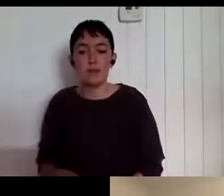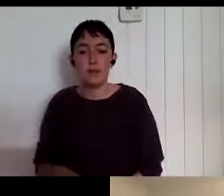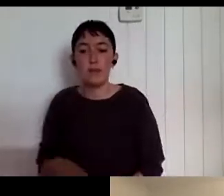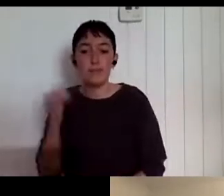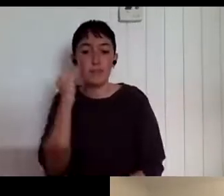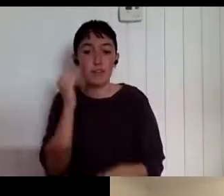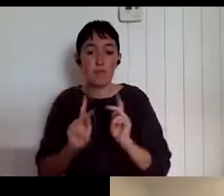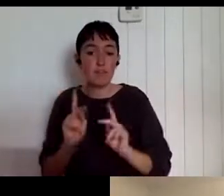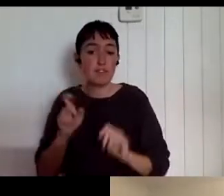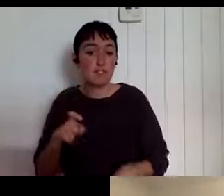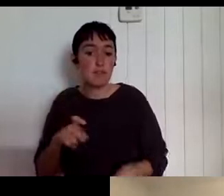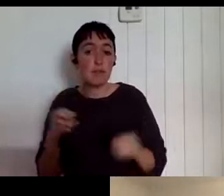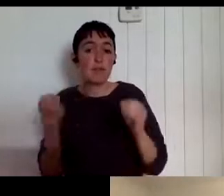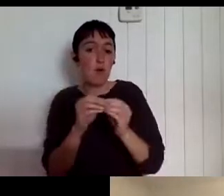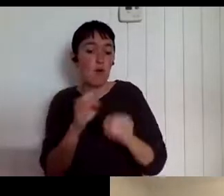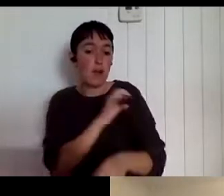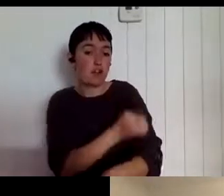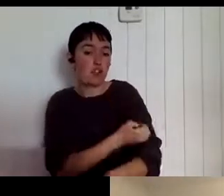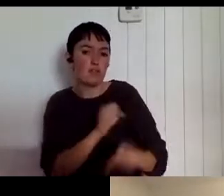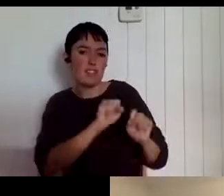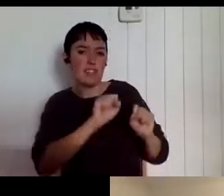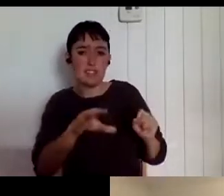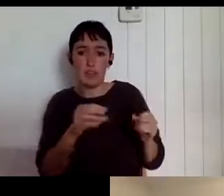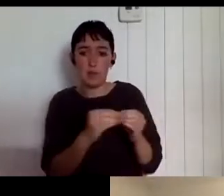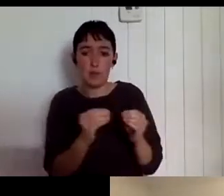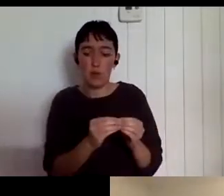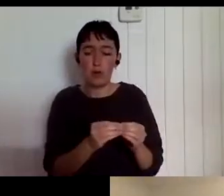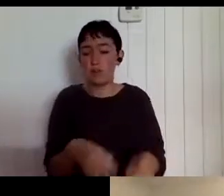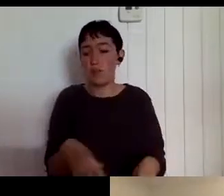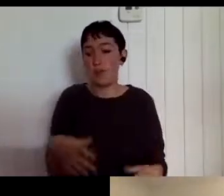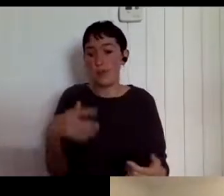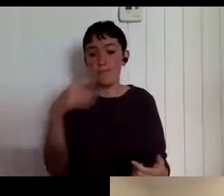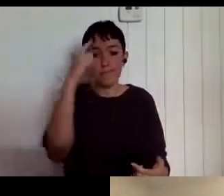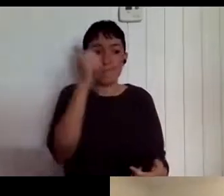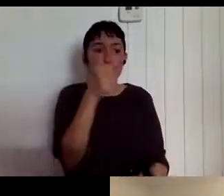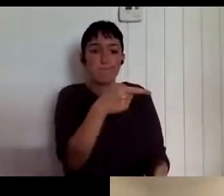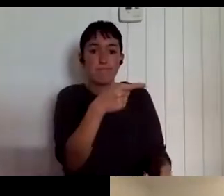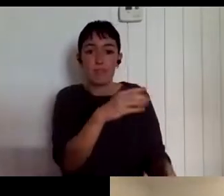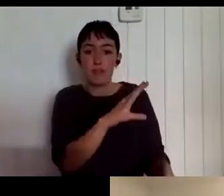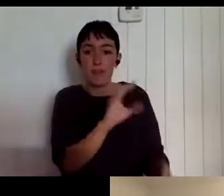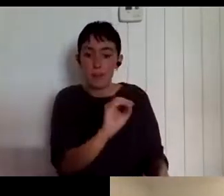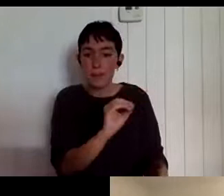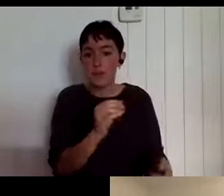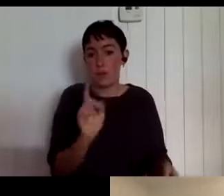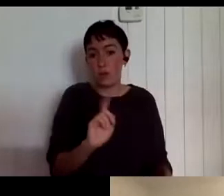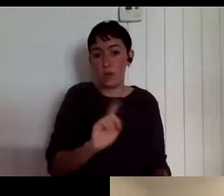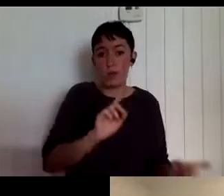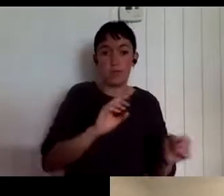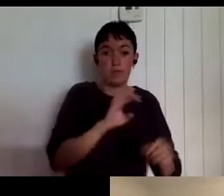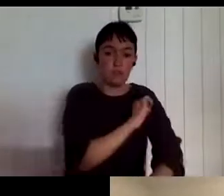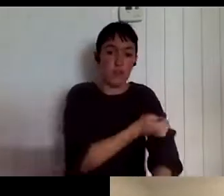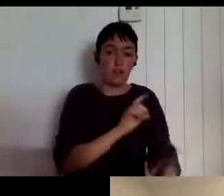energy there, send more energy here. And it's really kind of like up to the utility companies to kind of manage that sort of thing. determine where it all goes. That's awesome. Super